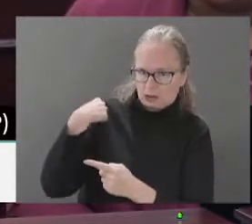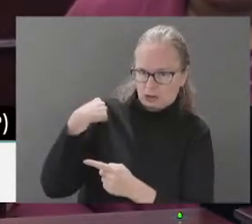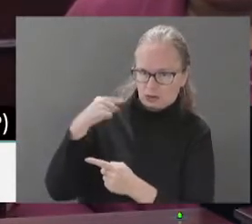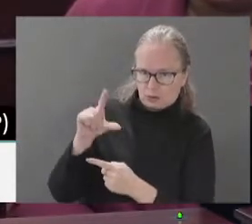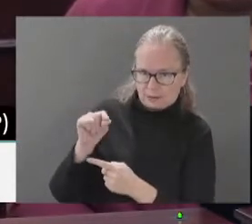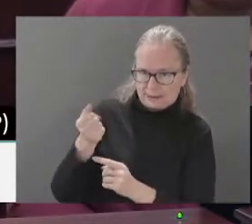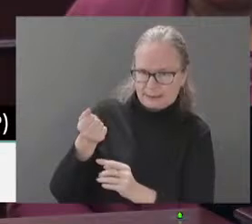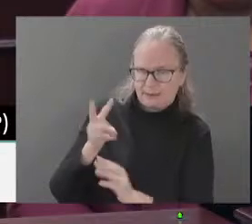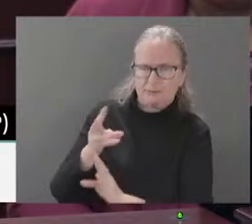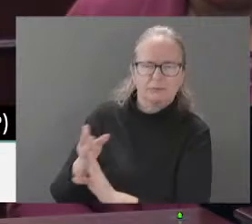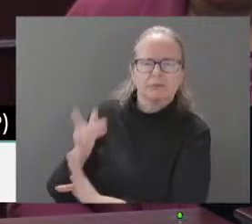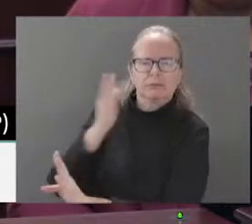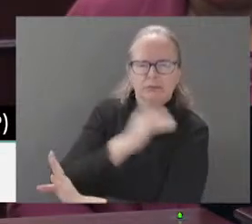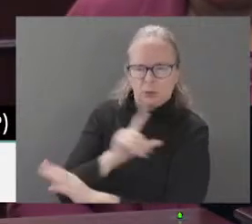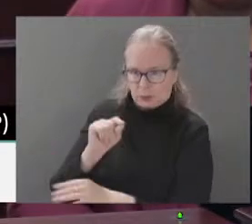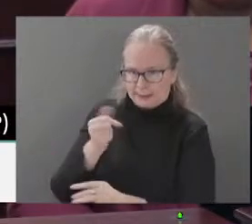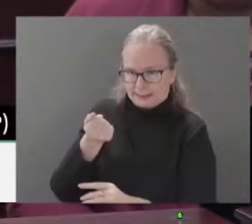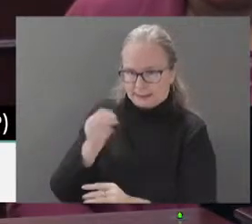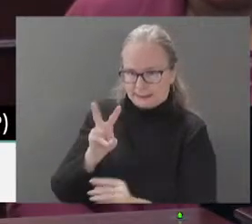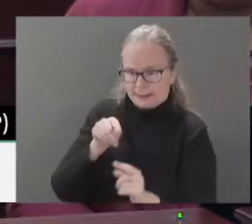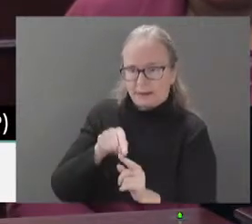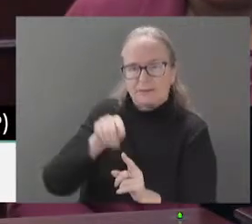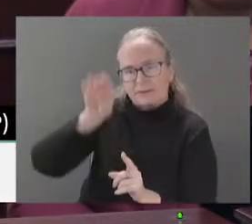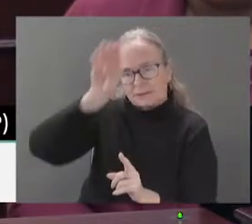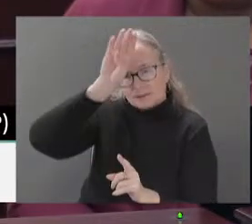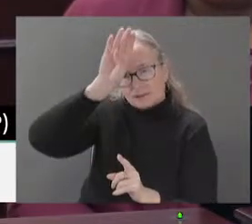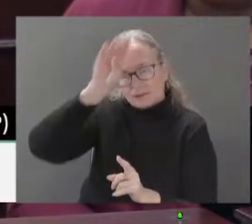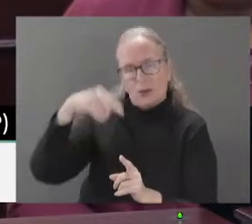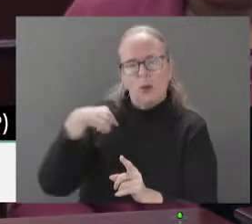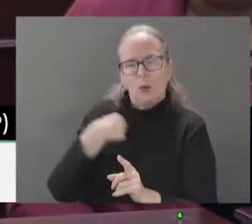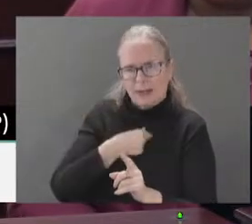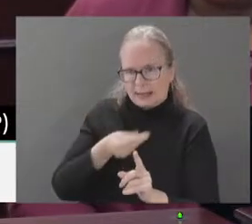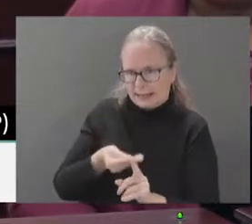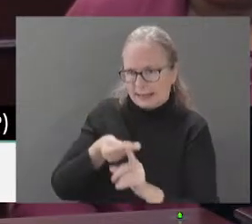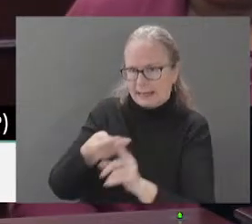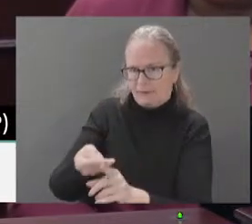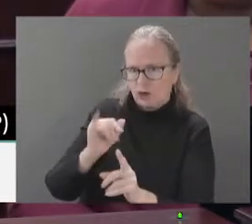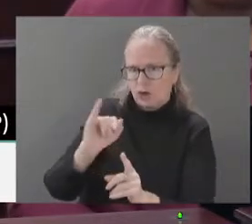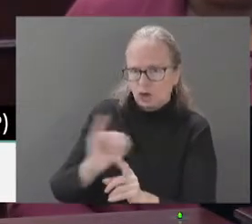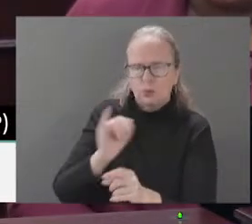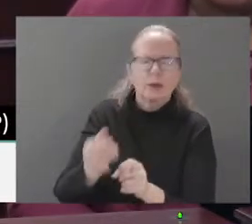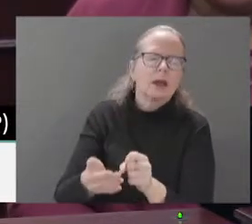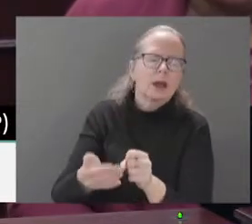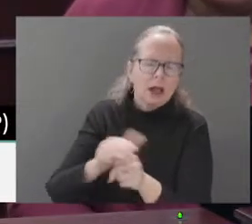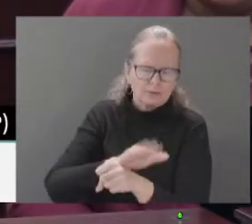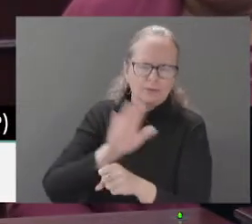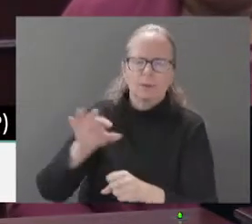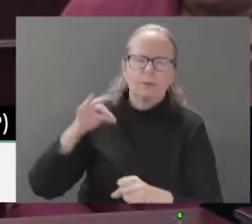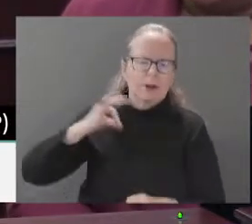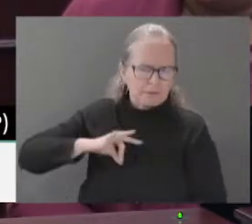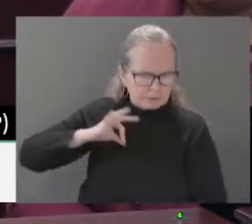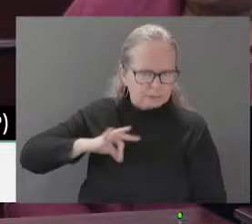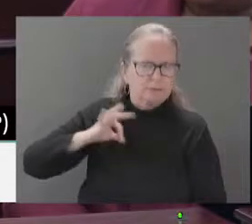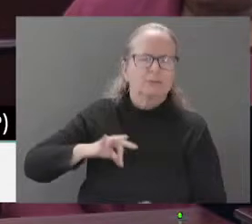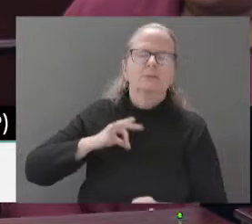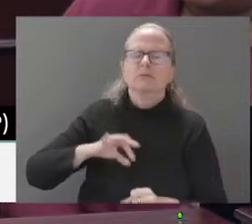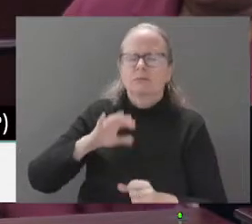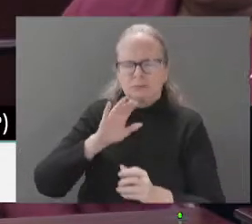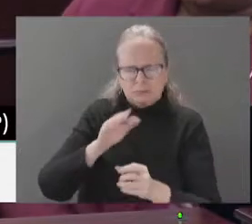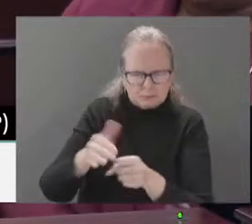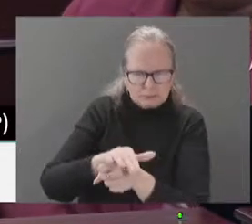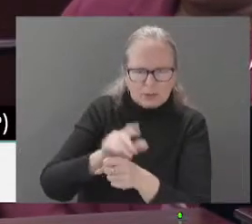that our side of the house was proud to call for back in 2022 and given that presumptive coverage for 20 different cancers is now